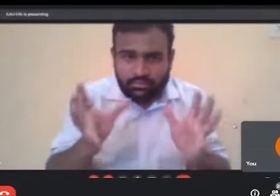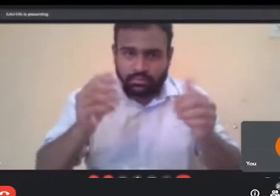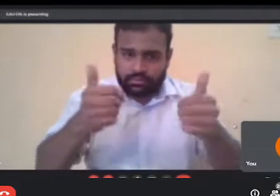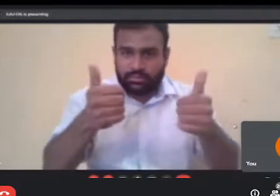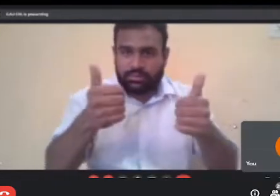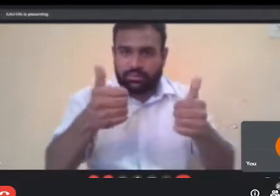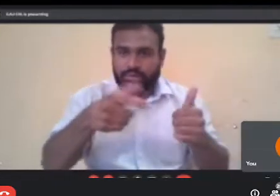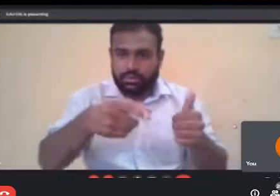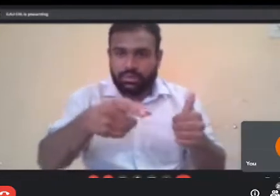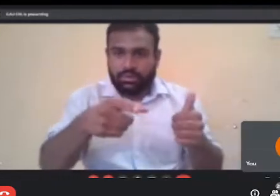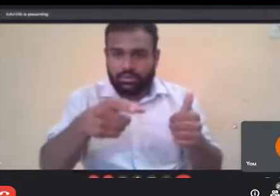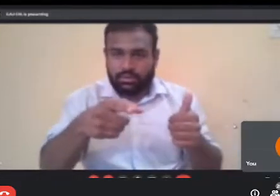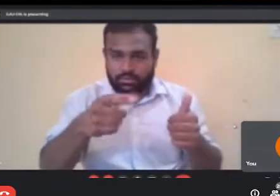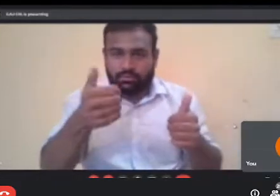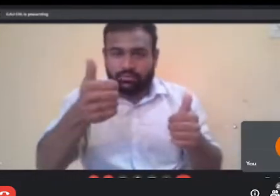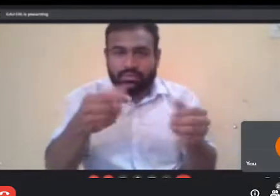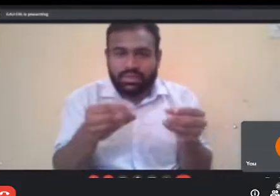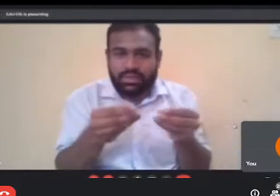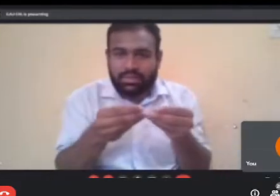If you want to show,